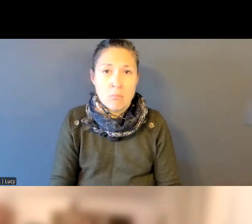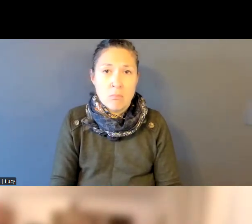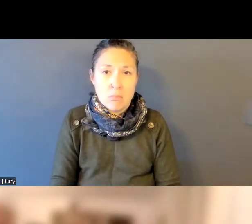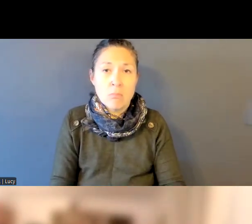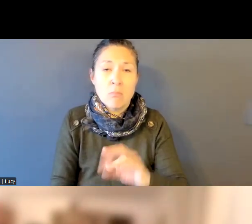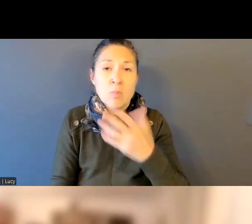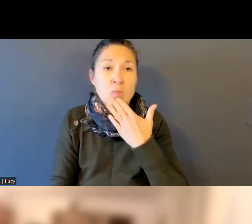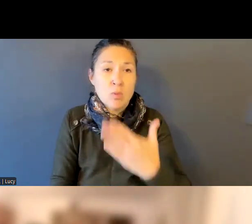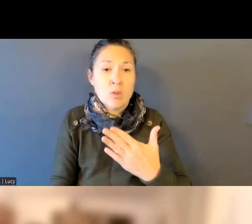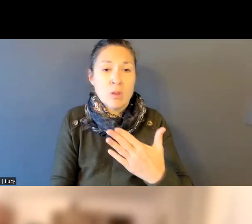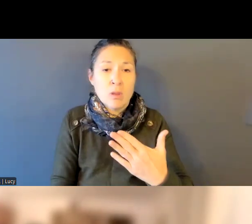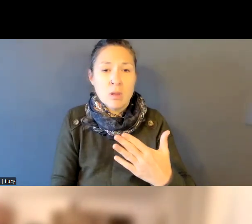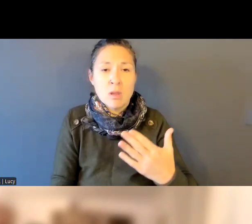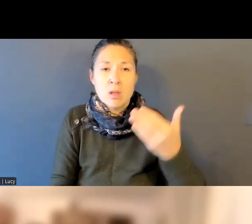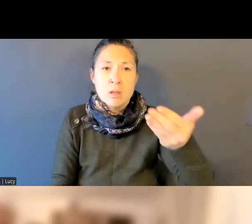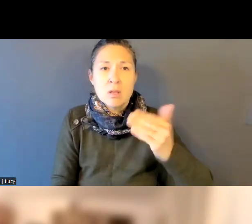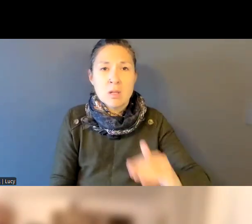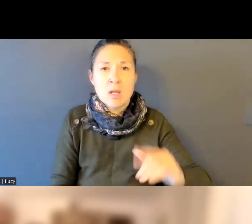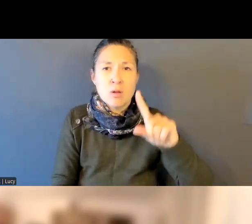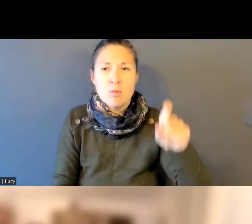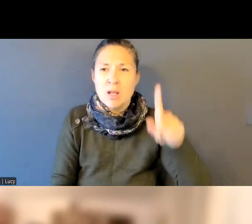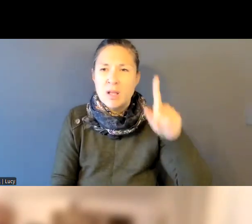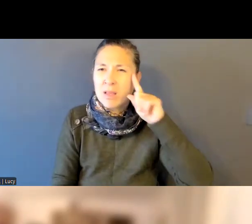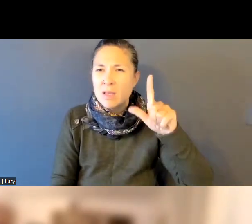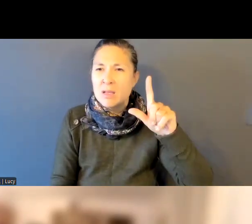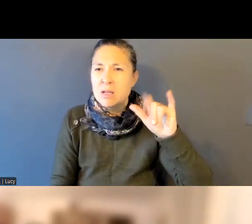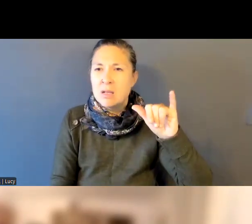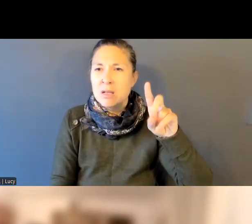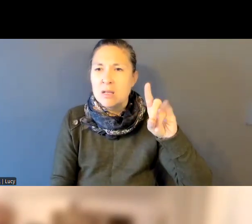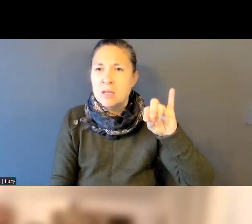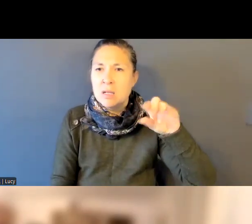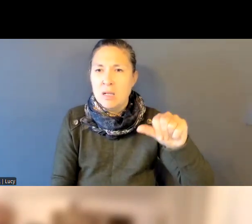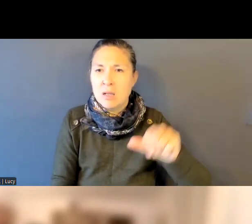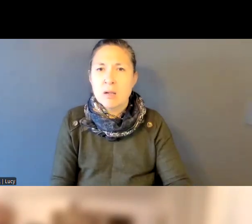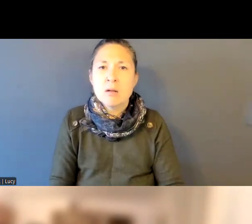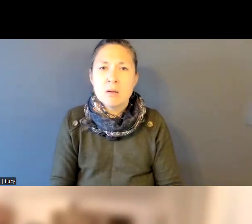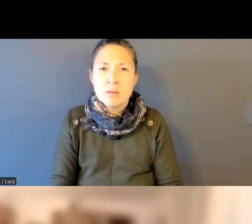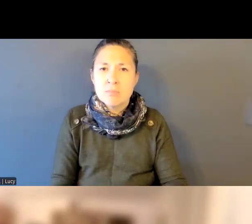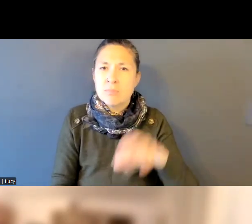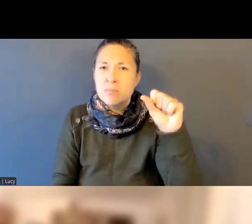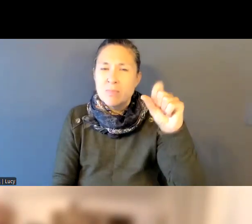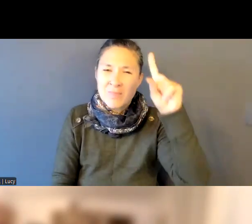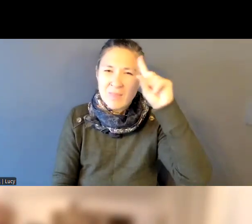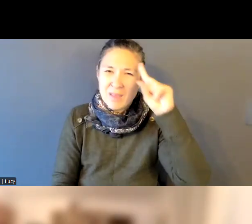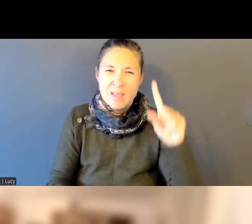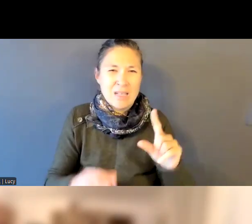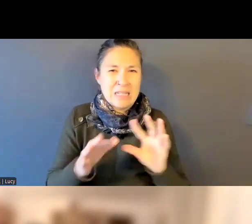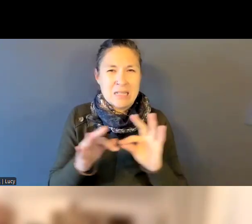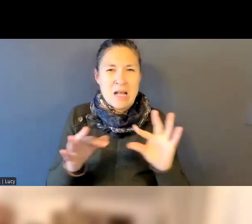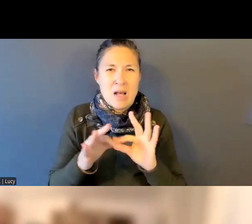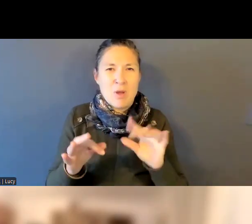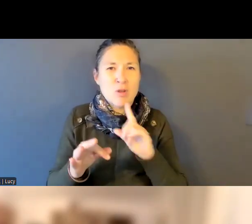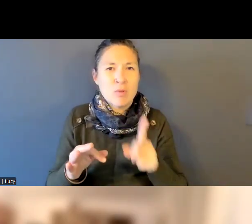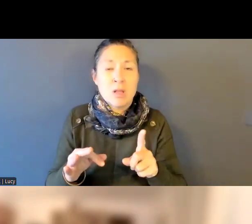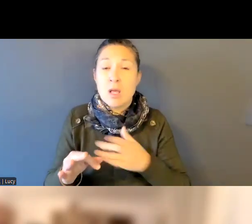you. So we'll take the next question, which I think was Lydia. Yeah, I think it's more of a comment. I'm just really